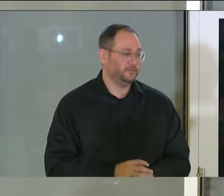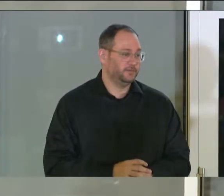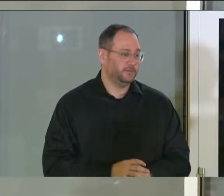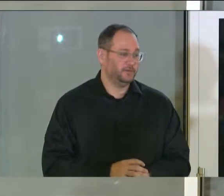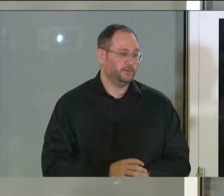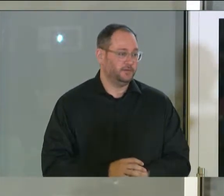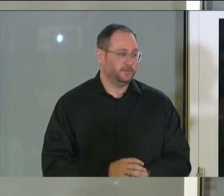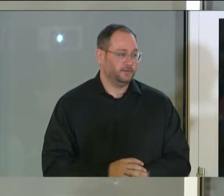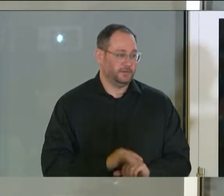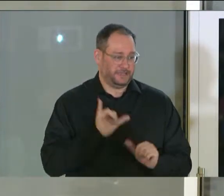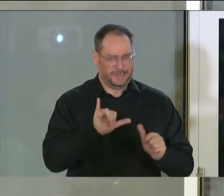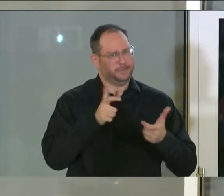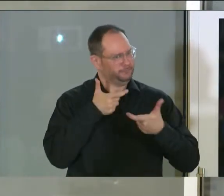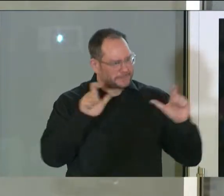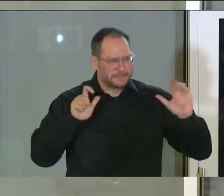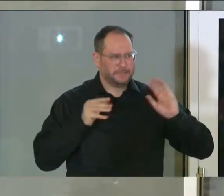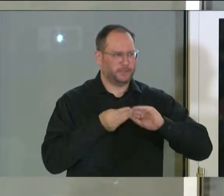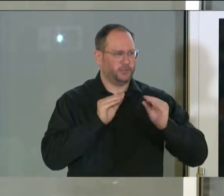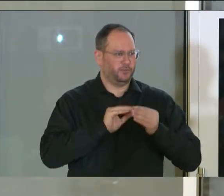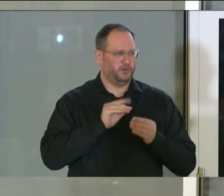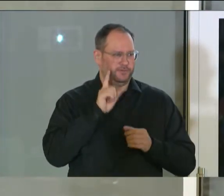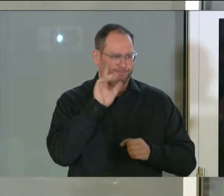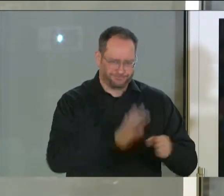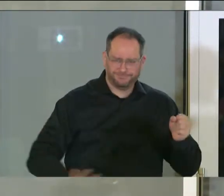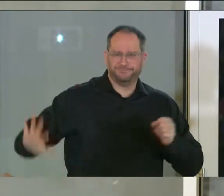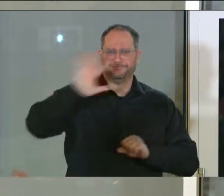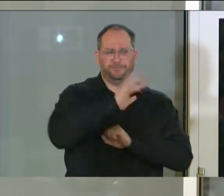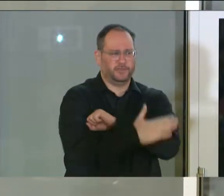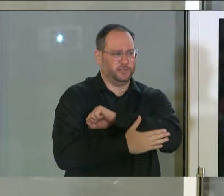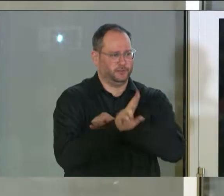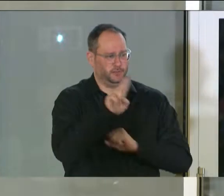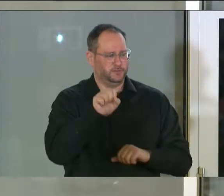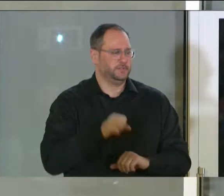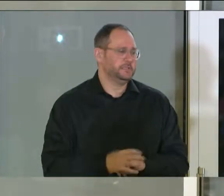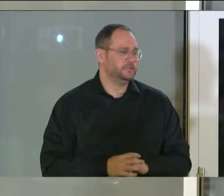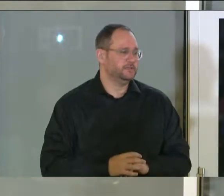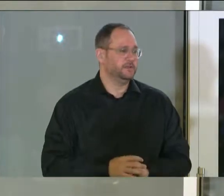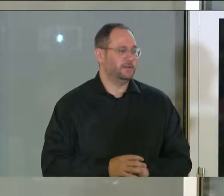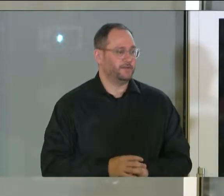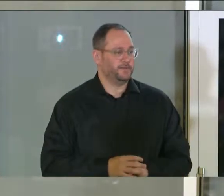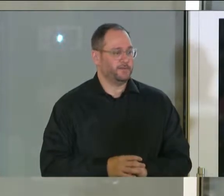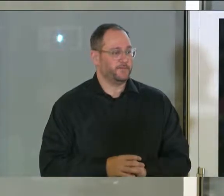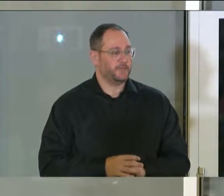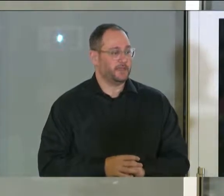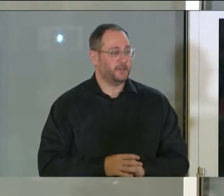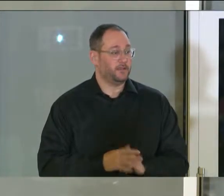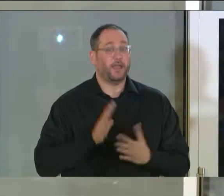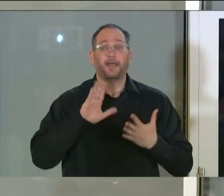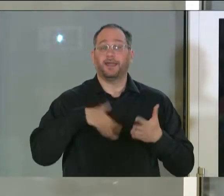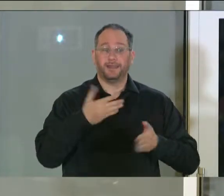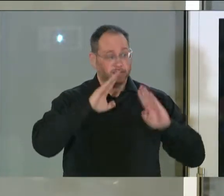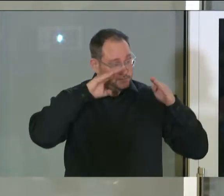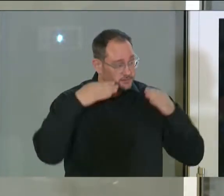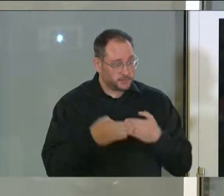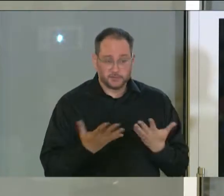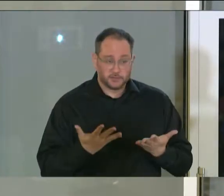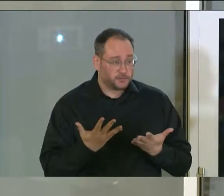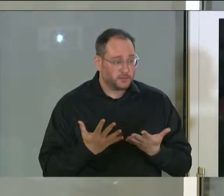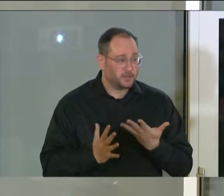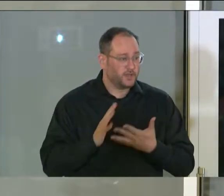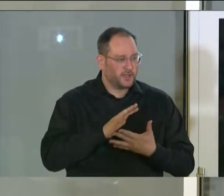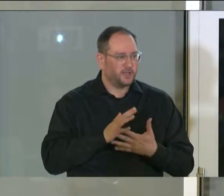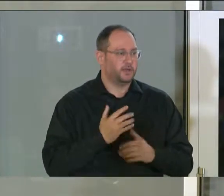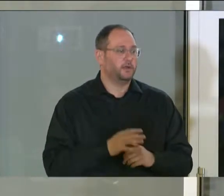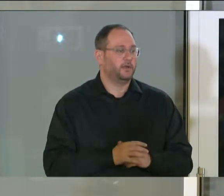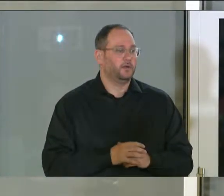country. We have reduced overall housing by 16%. The next thing you need to remember that we're doing is trying to improve the quality of life